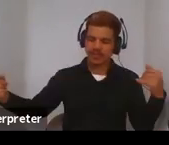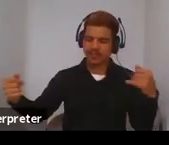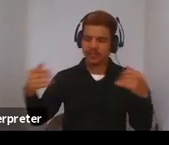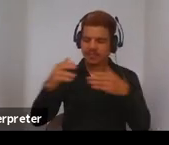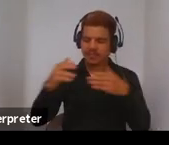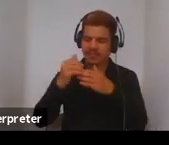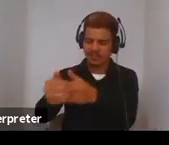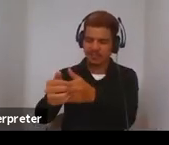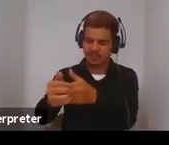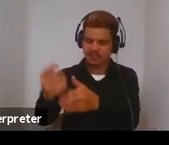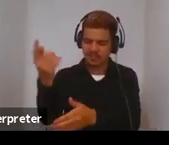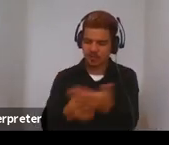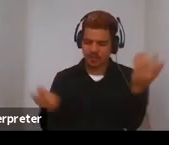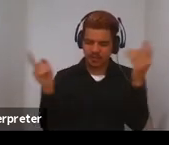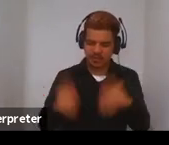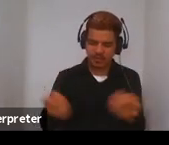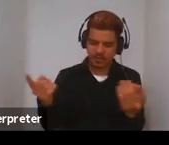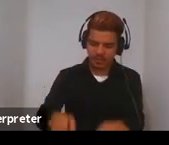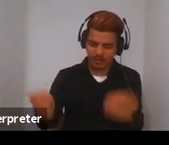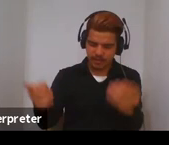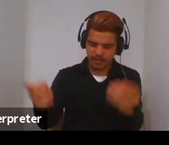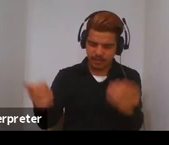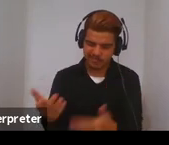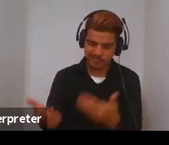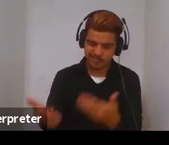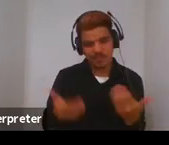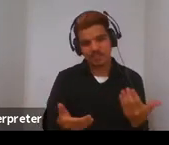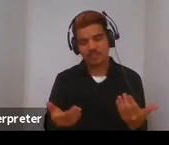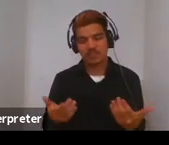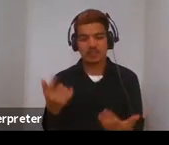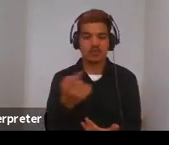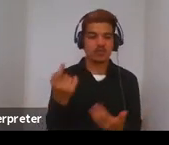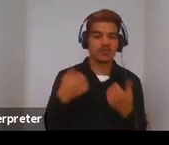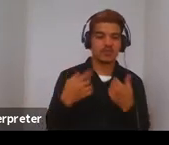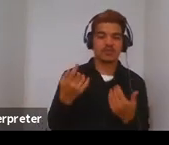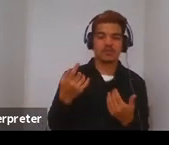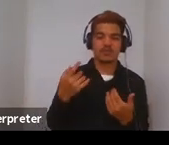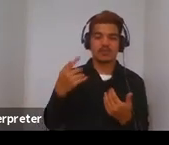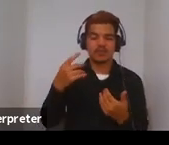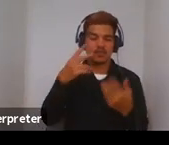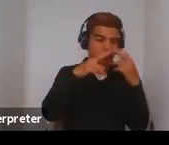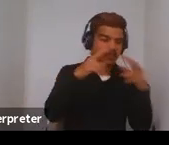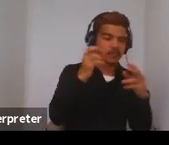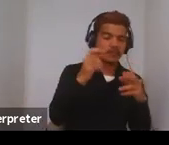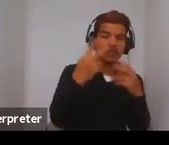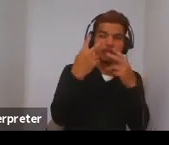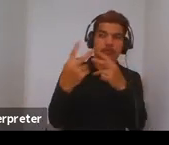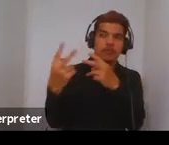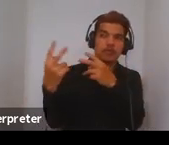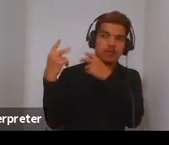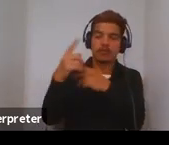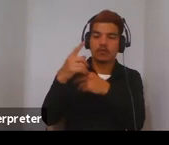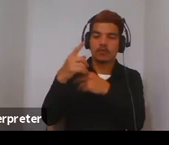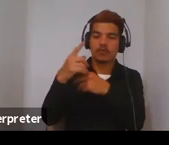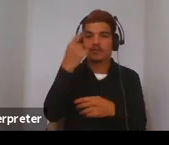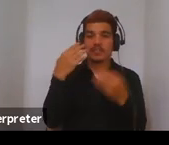of what happened to them. They may only have sights or sounds or flashbacks of what happened to them because their